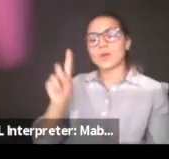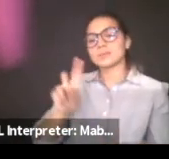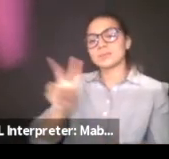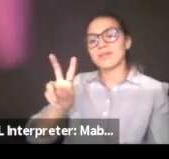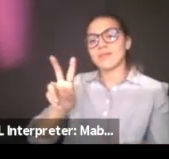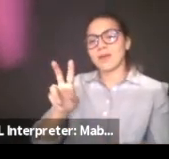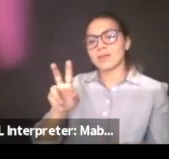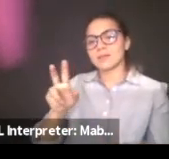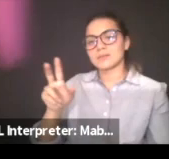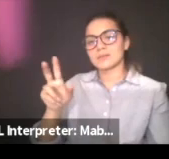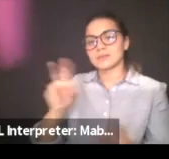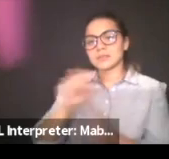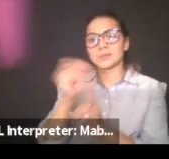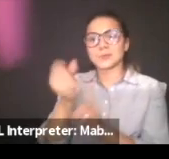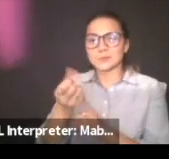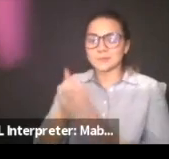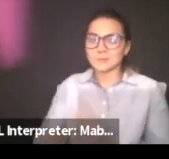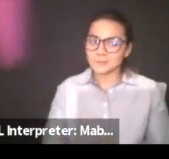slide.